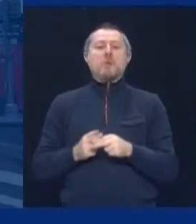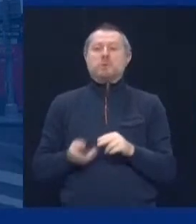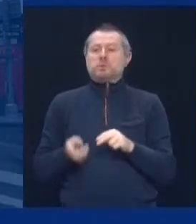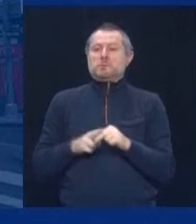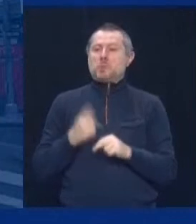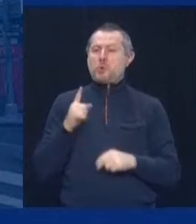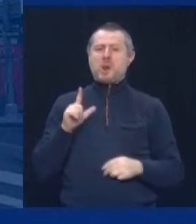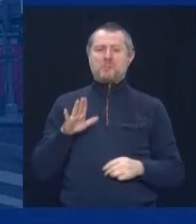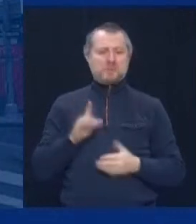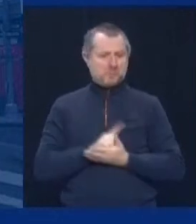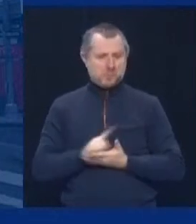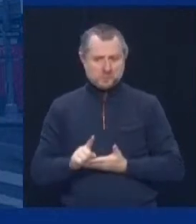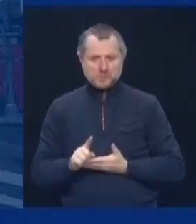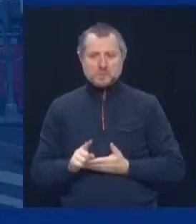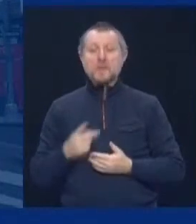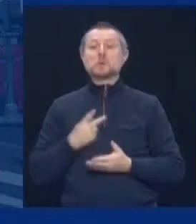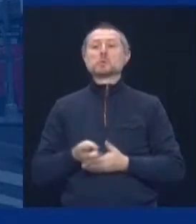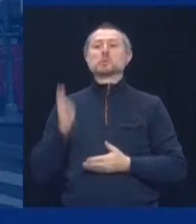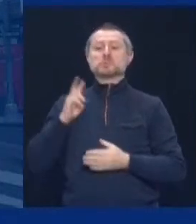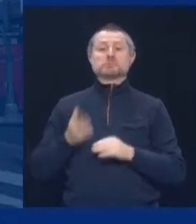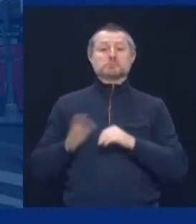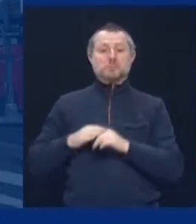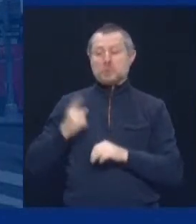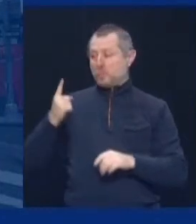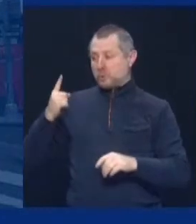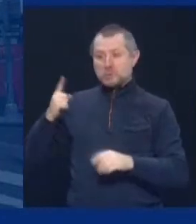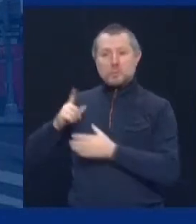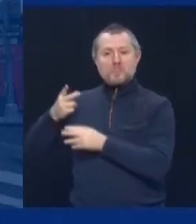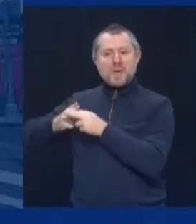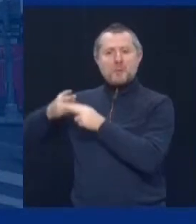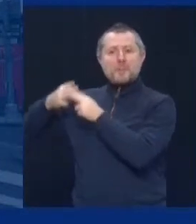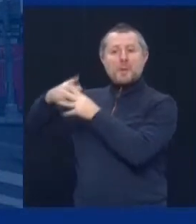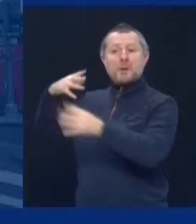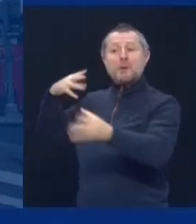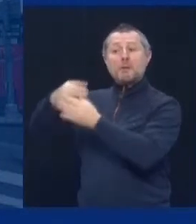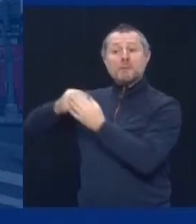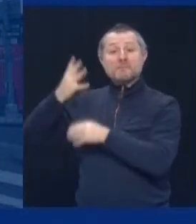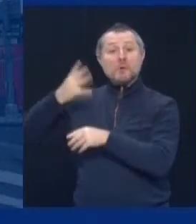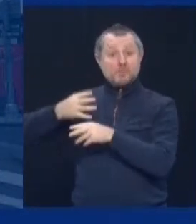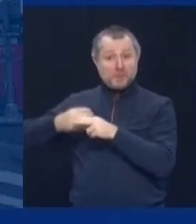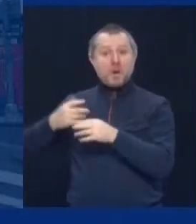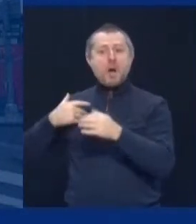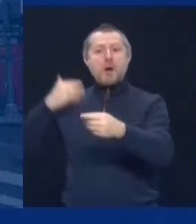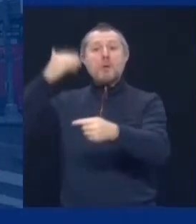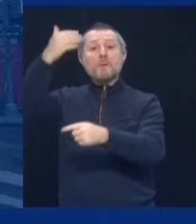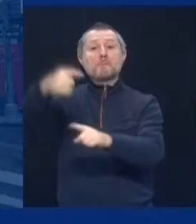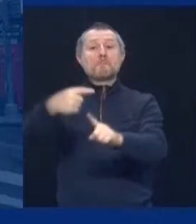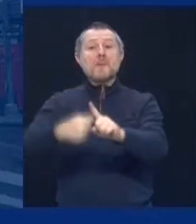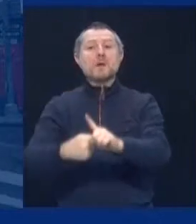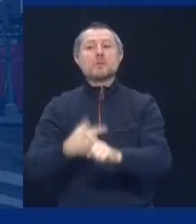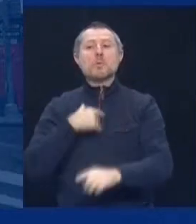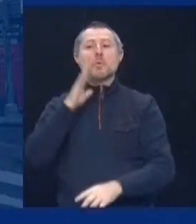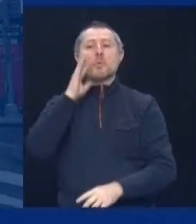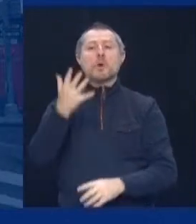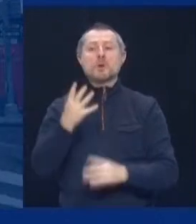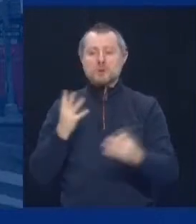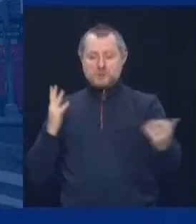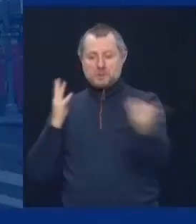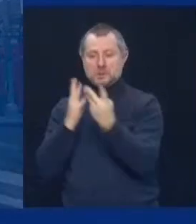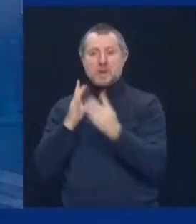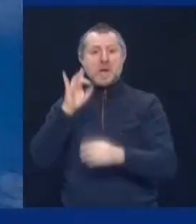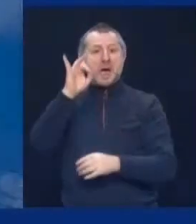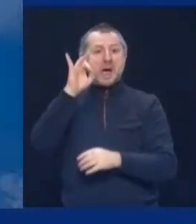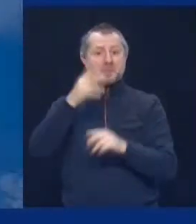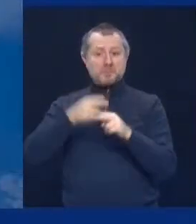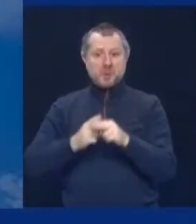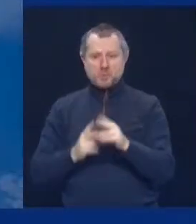in another month, I'll weigh 4 pounds more. No, it depends on what you do. And that's